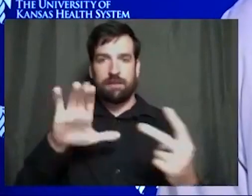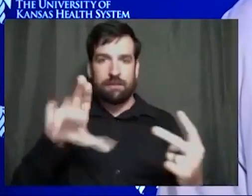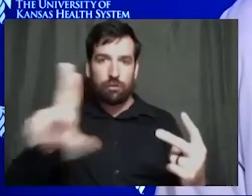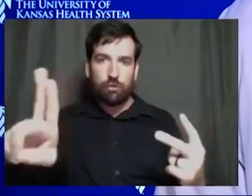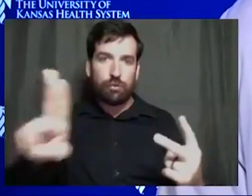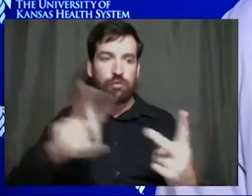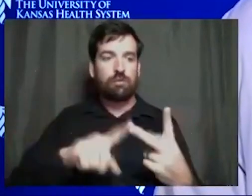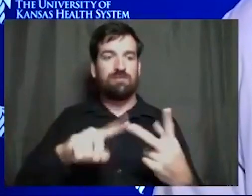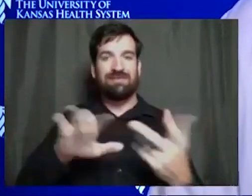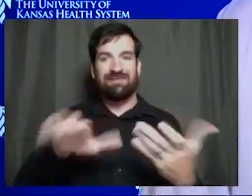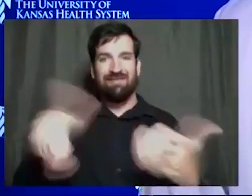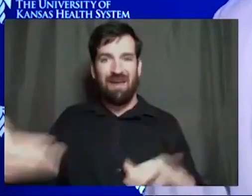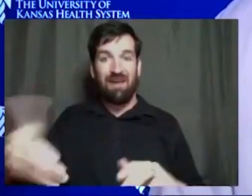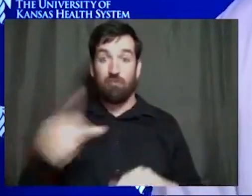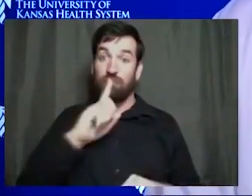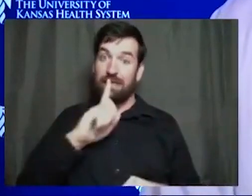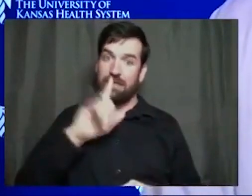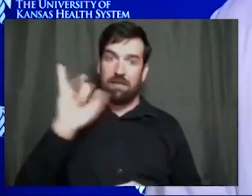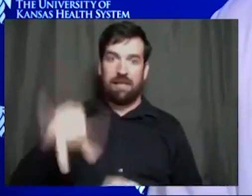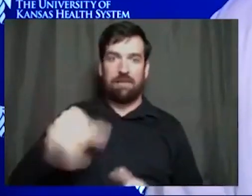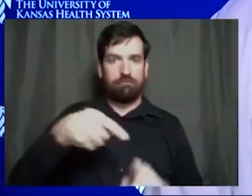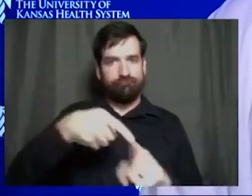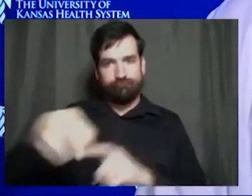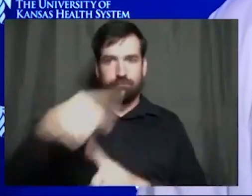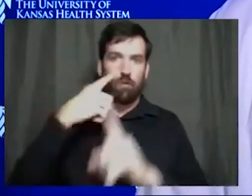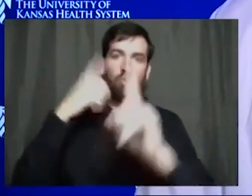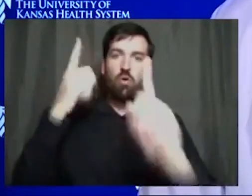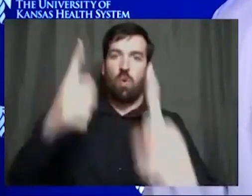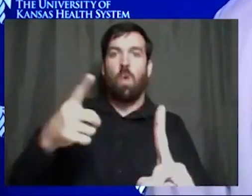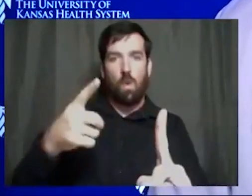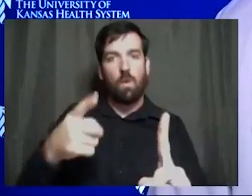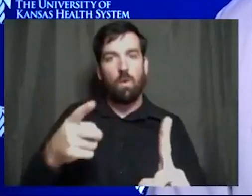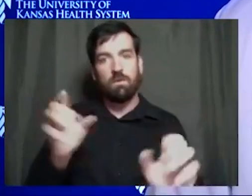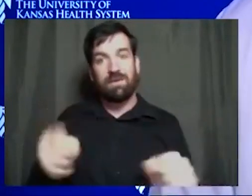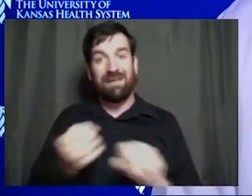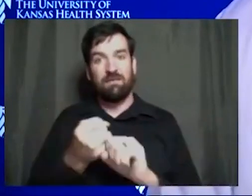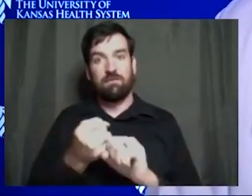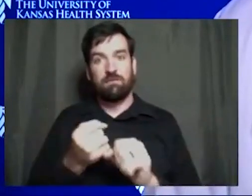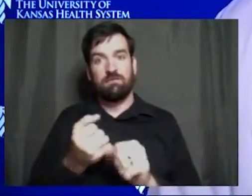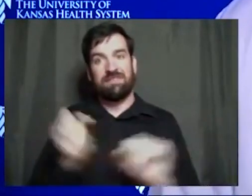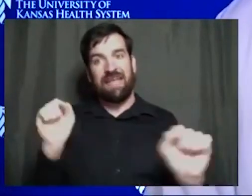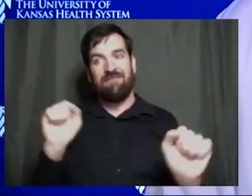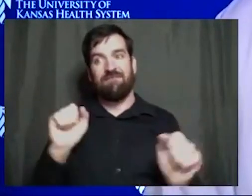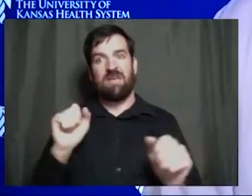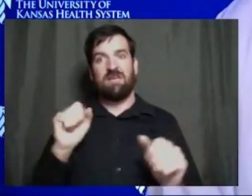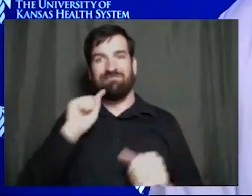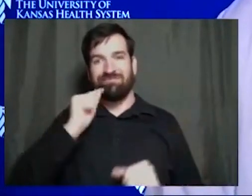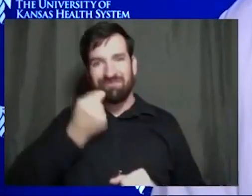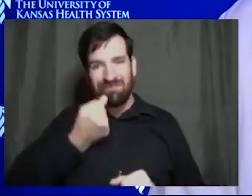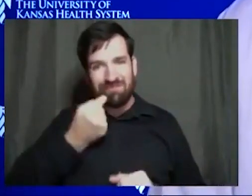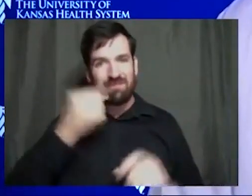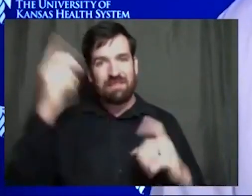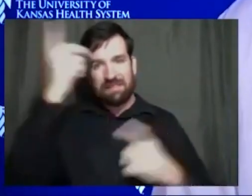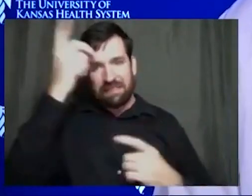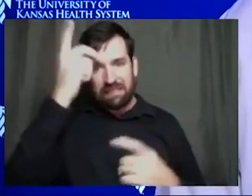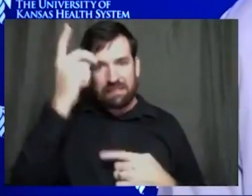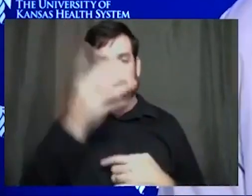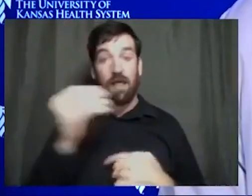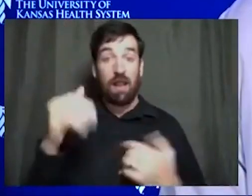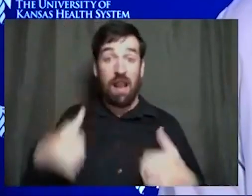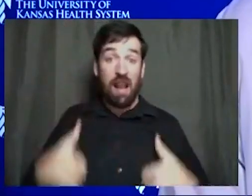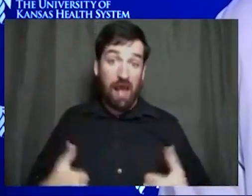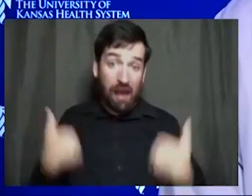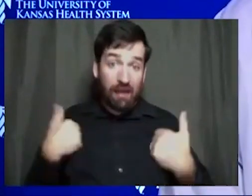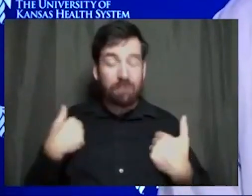is really the main goal here. If we can save further significant disease and lives, that is the purpose of the vaccine.